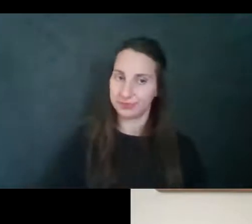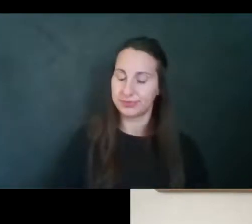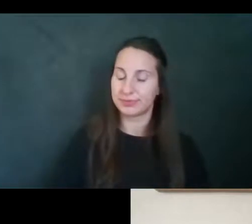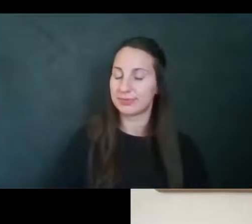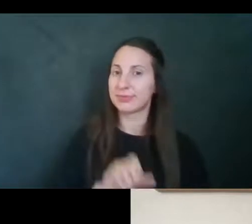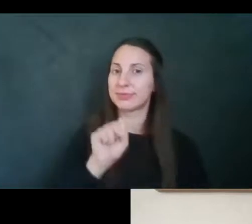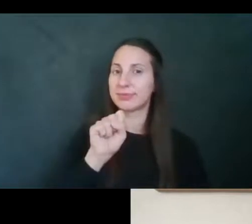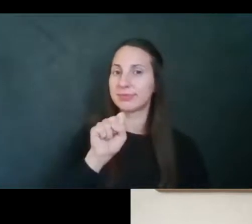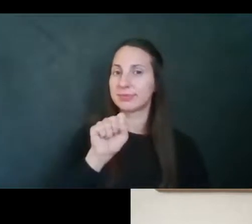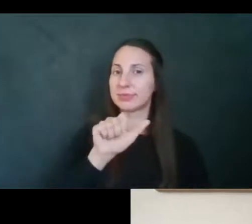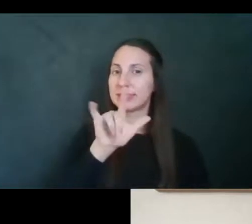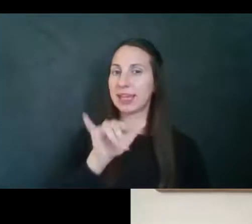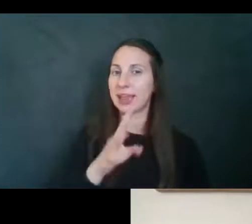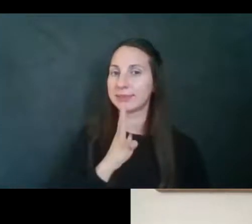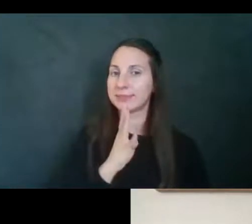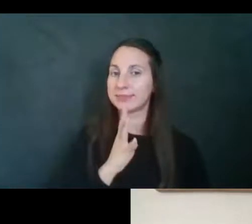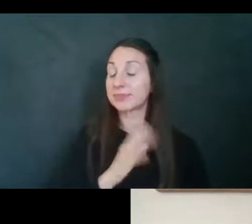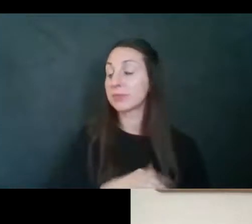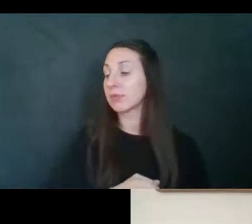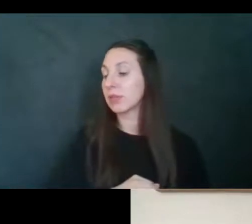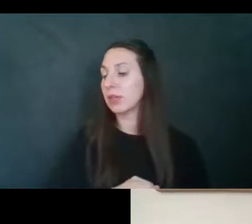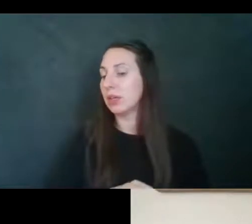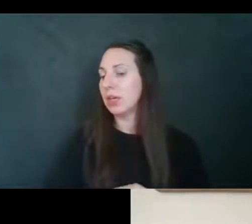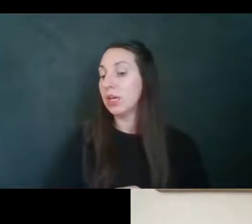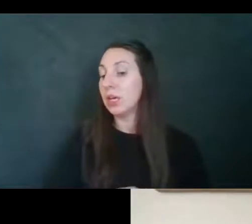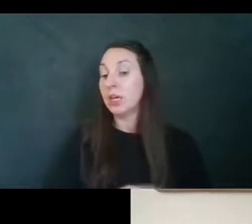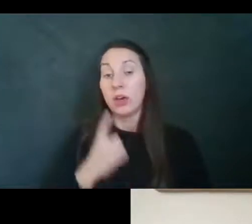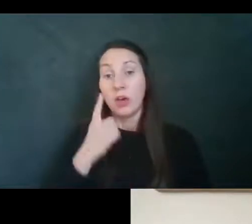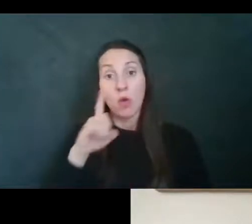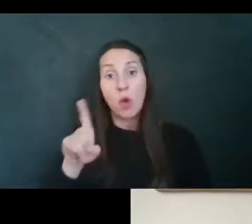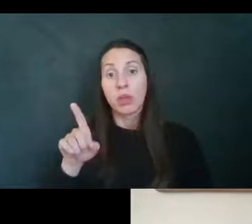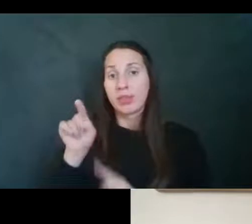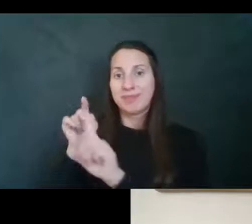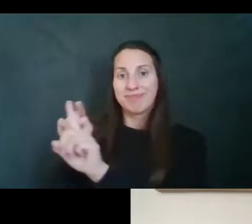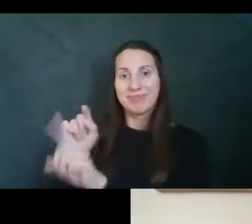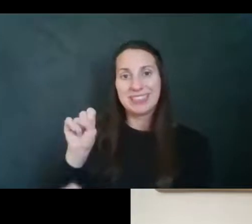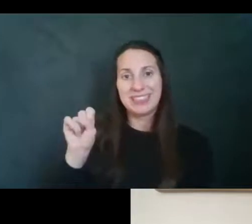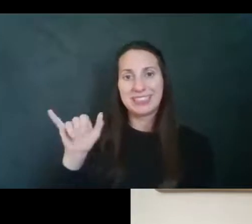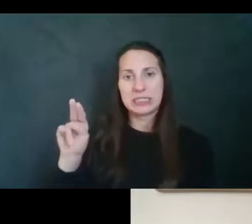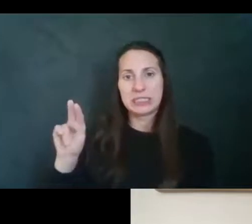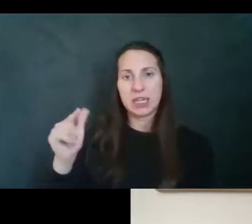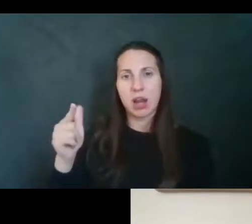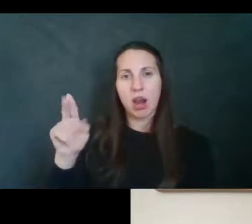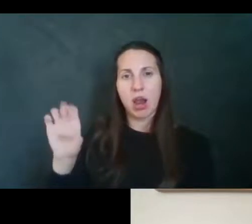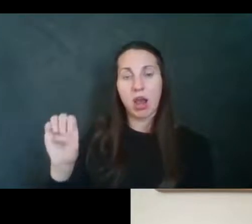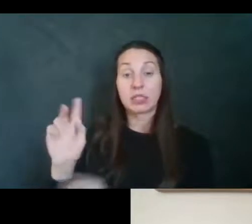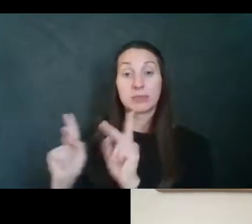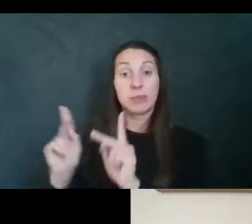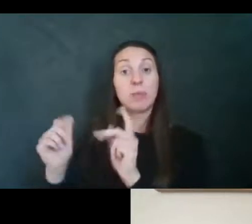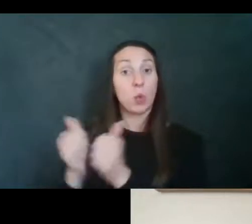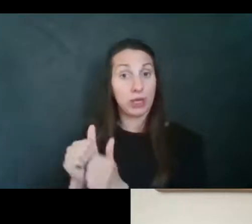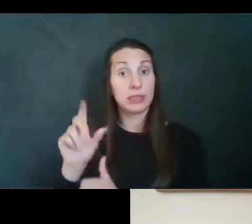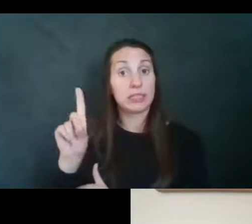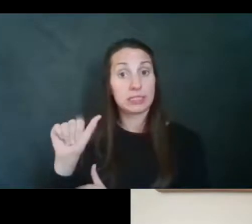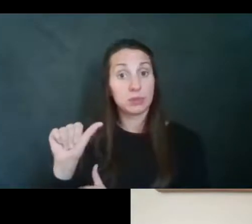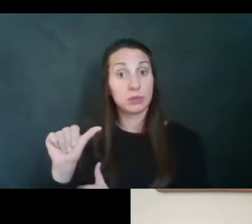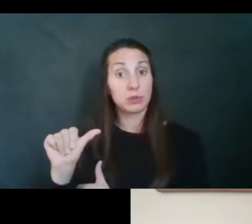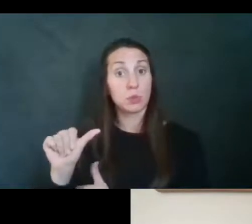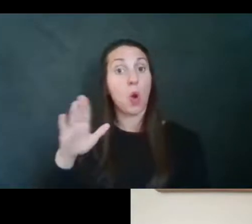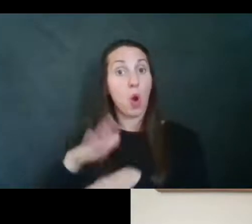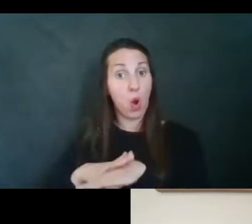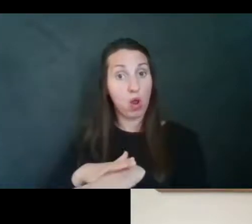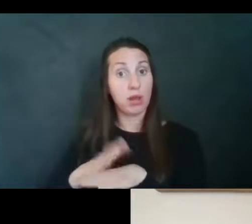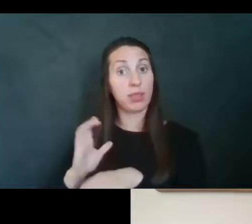With the synagogues, people with disabilities were part of the committees in every instance.